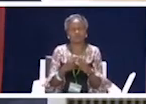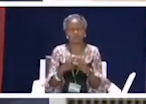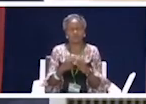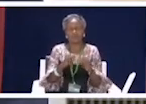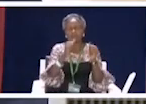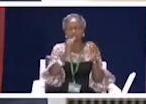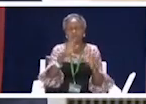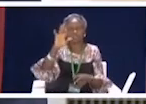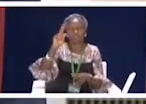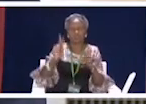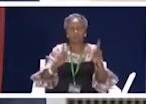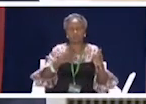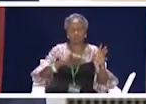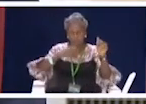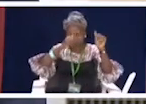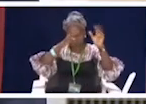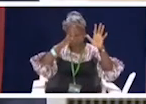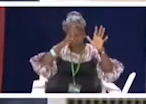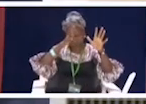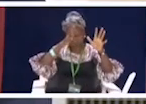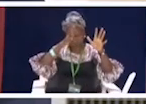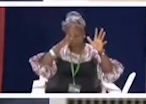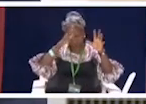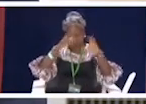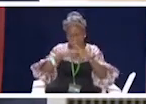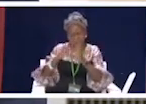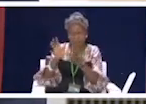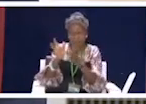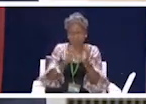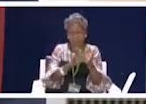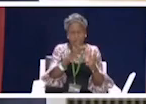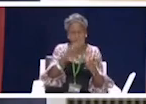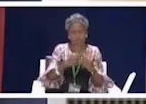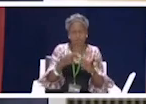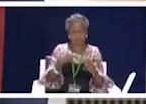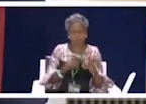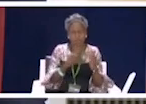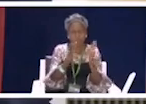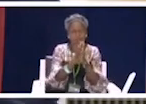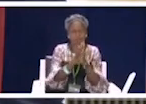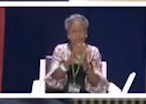Bless your people, my Father. In Jesus' name, we have prayed.